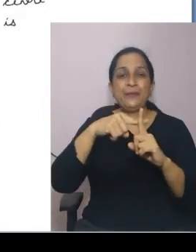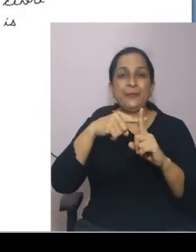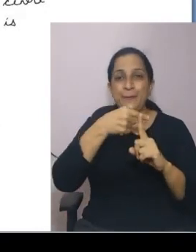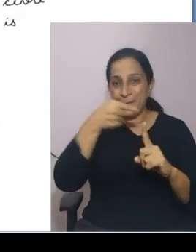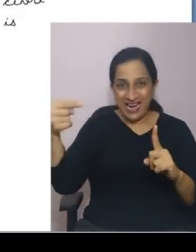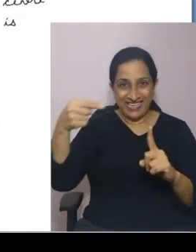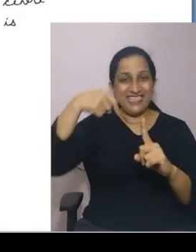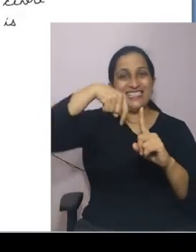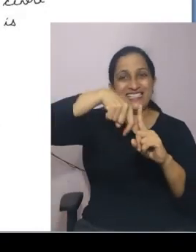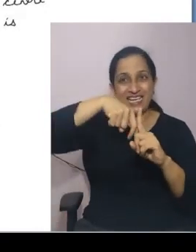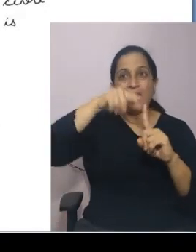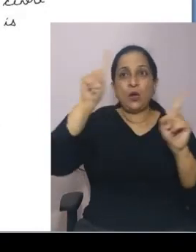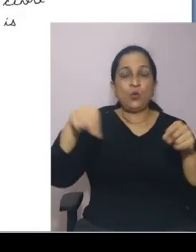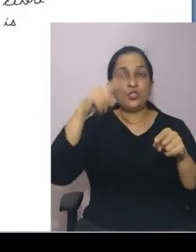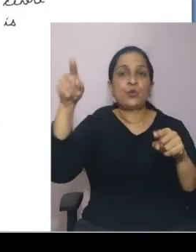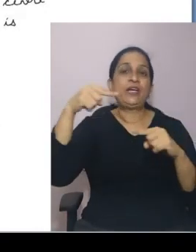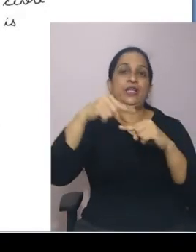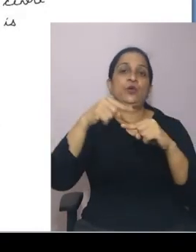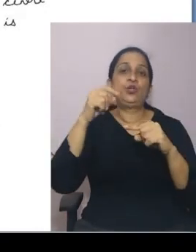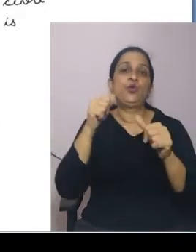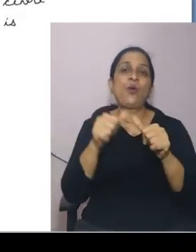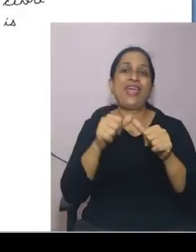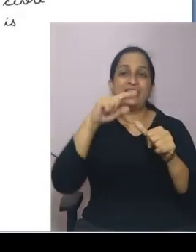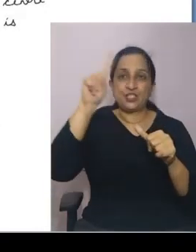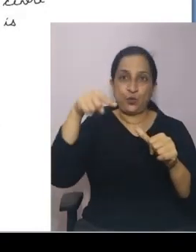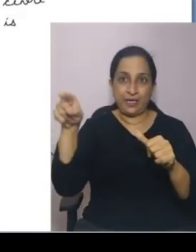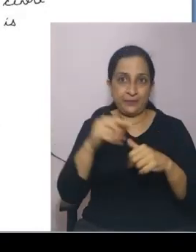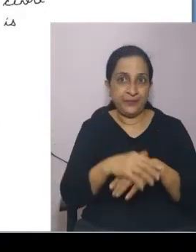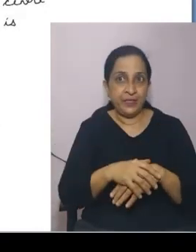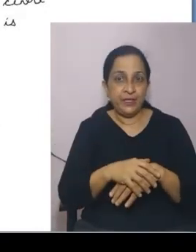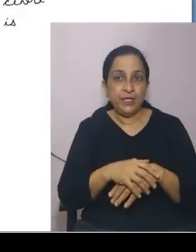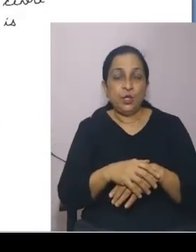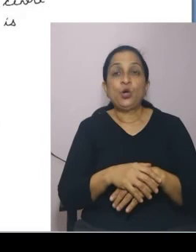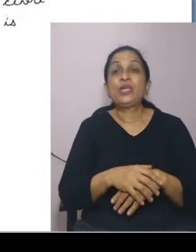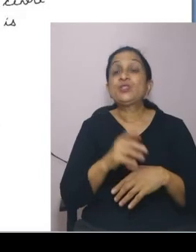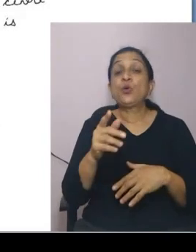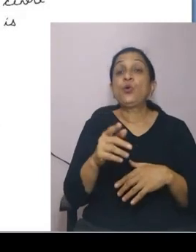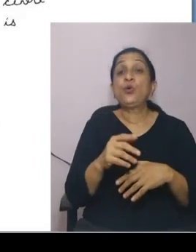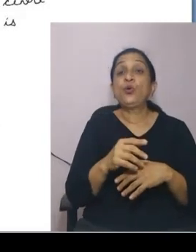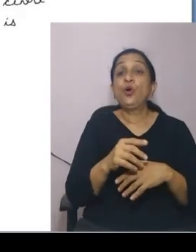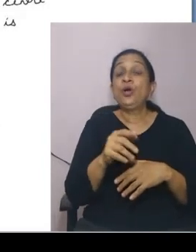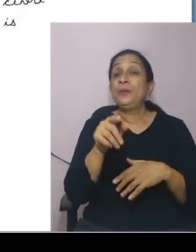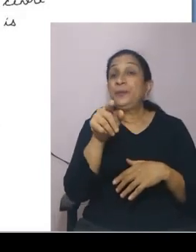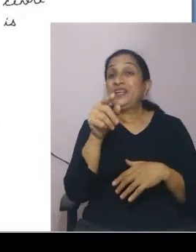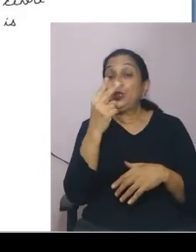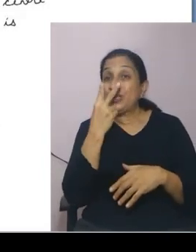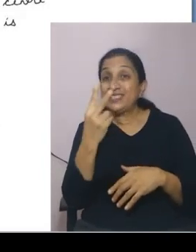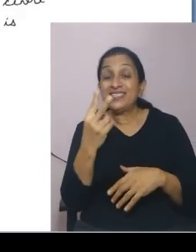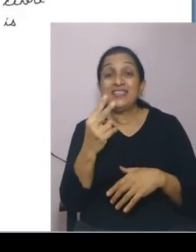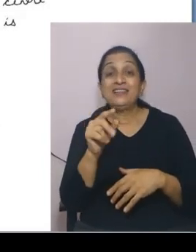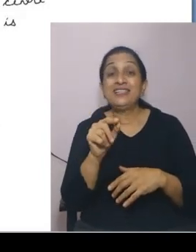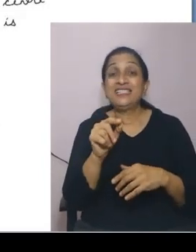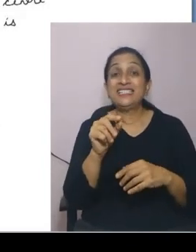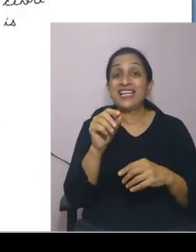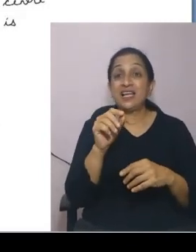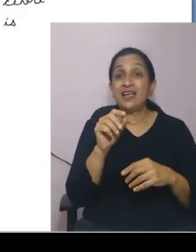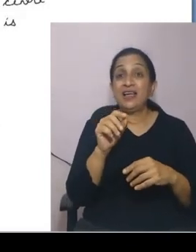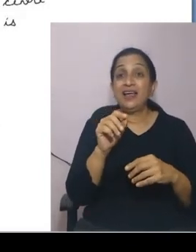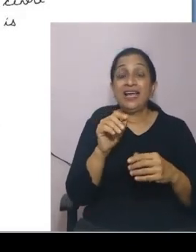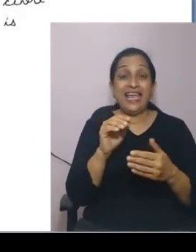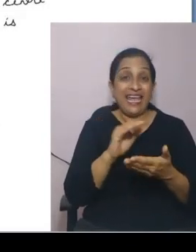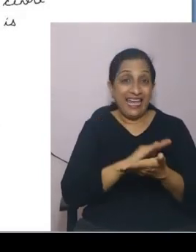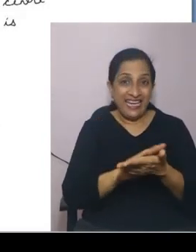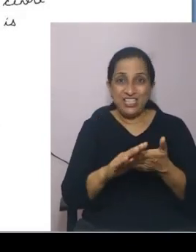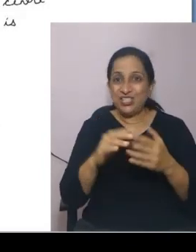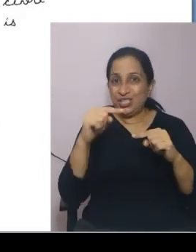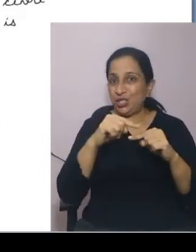whether h is 0, 0 or h is something else. H is not at 0, it is at 3, 5. So simply